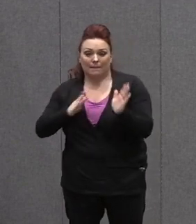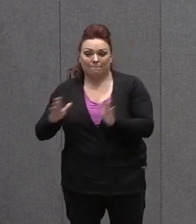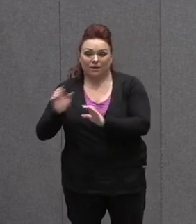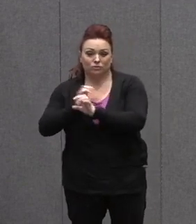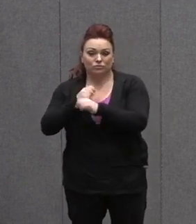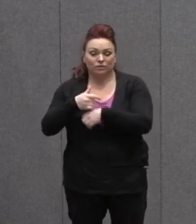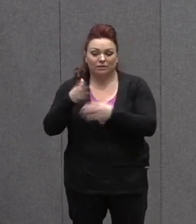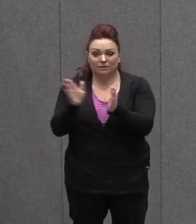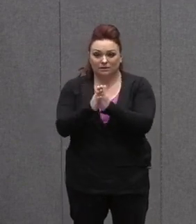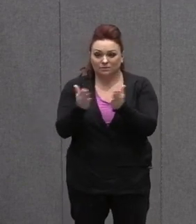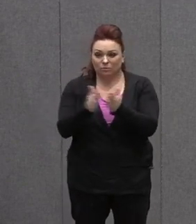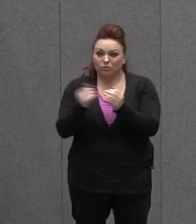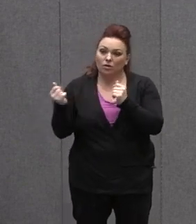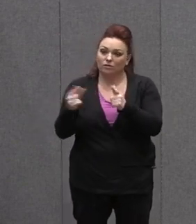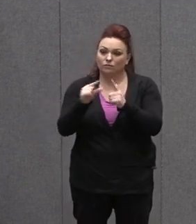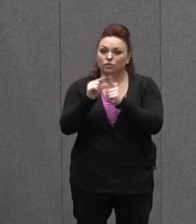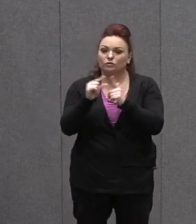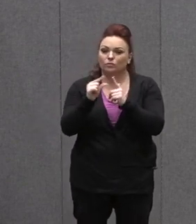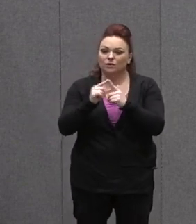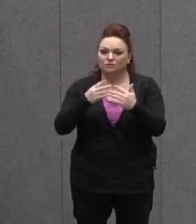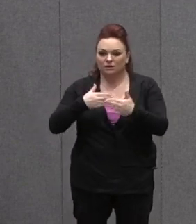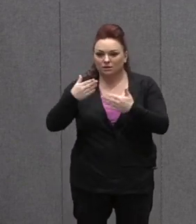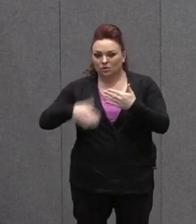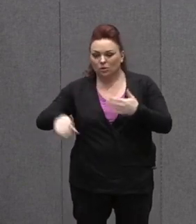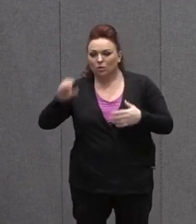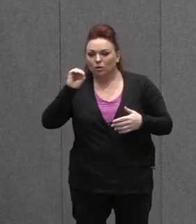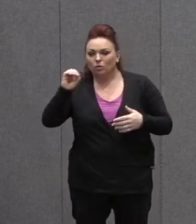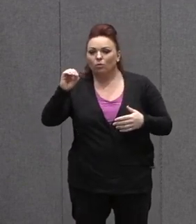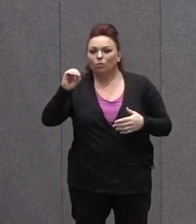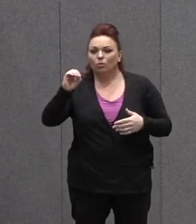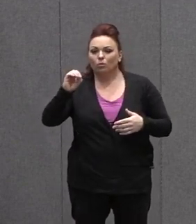book. All of those words end with O.